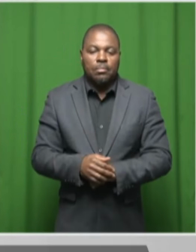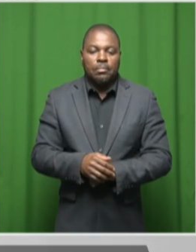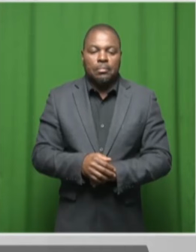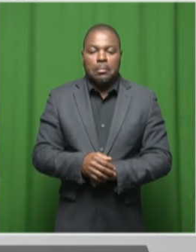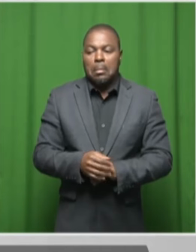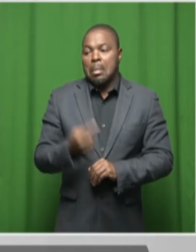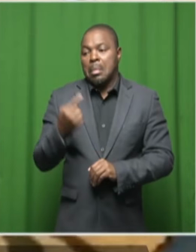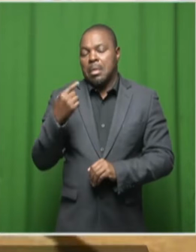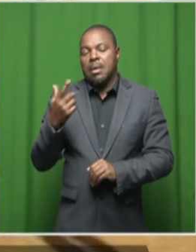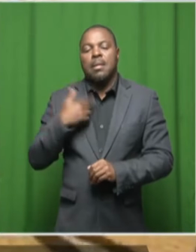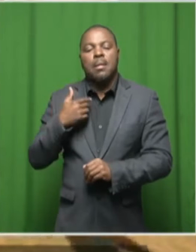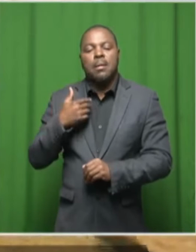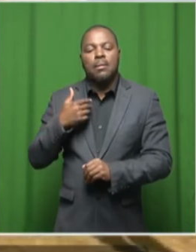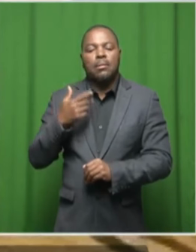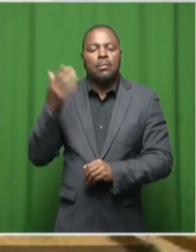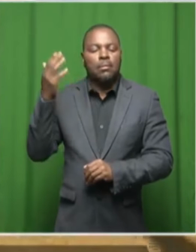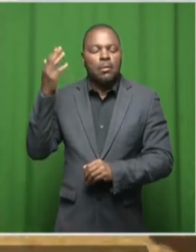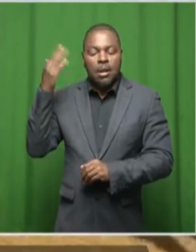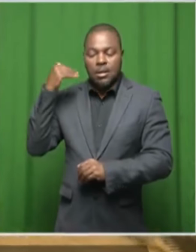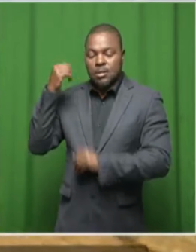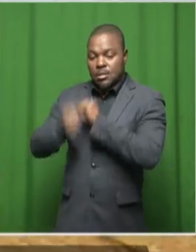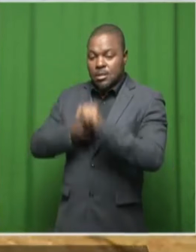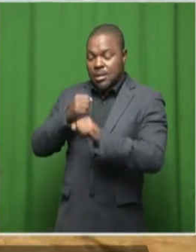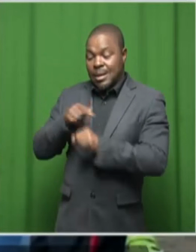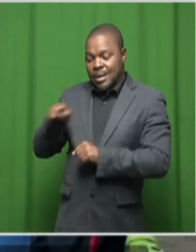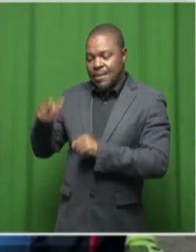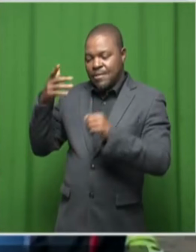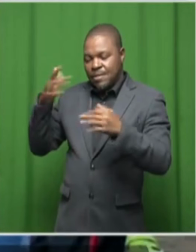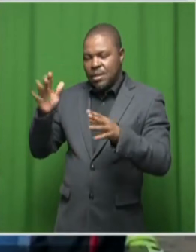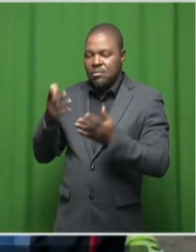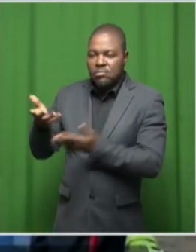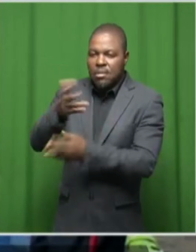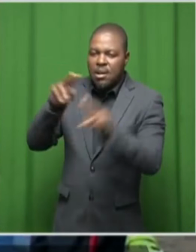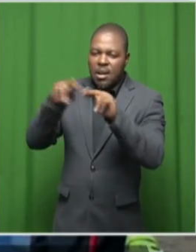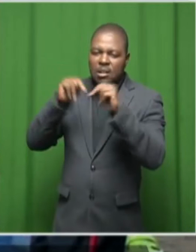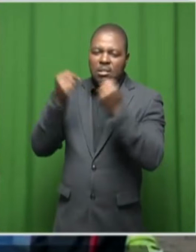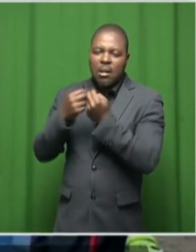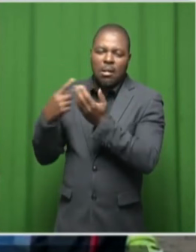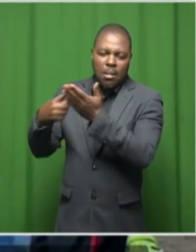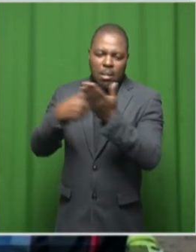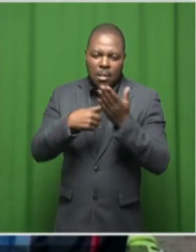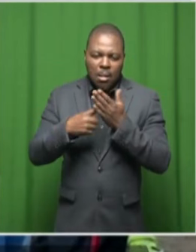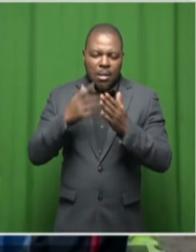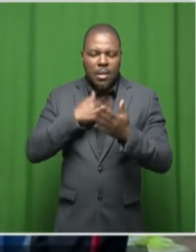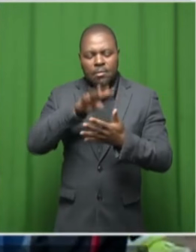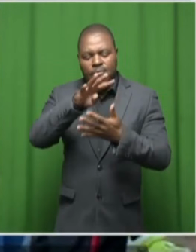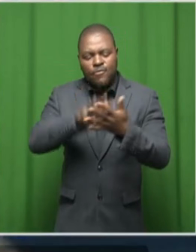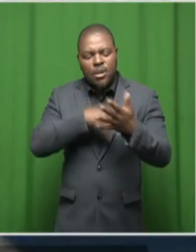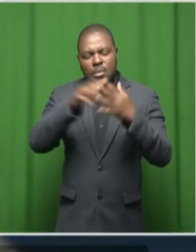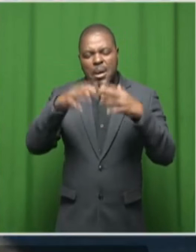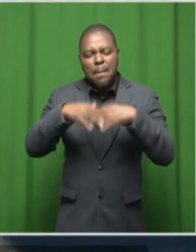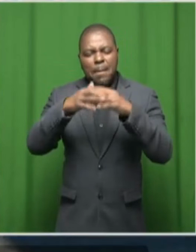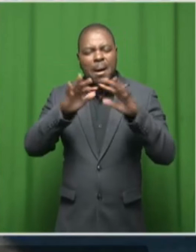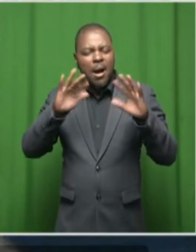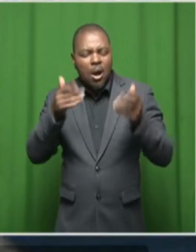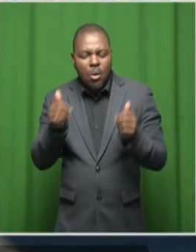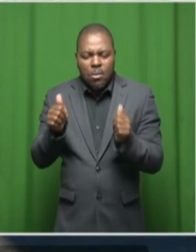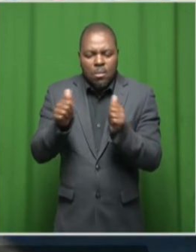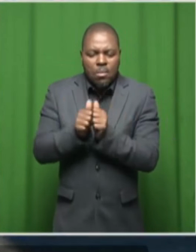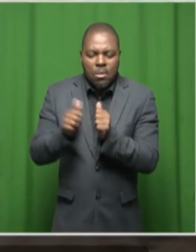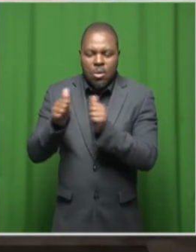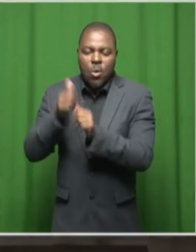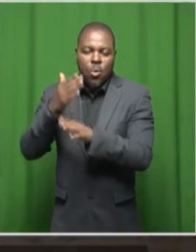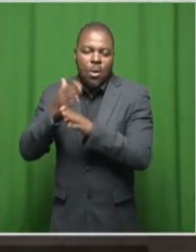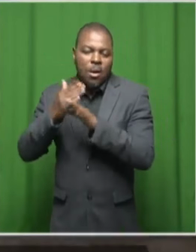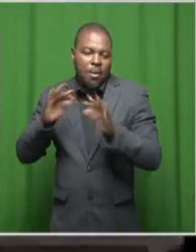National Dialogue on Coalition Governments to create a sort of framework on coalitions. Now, few political